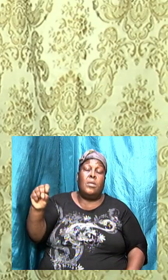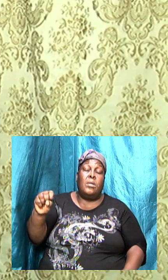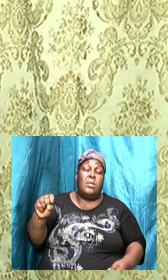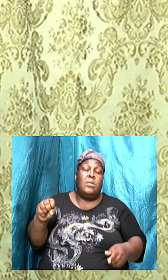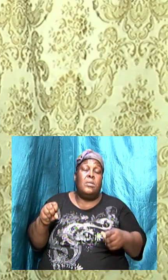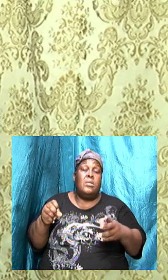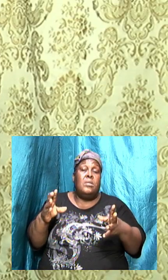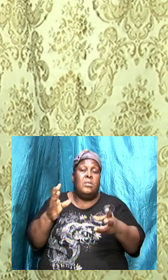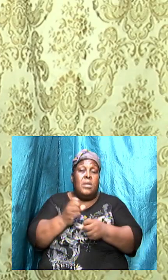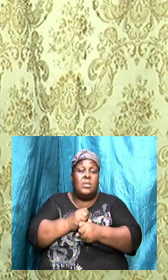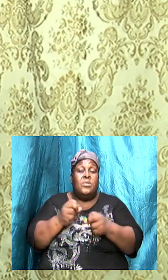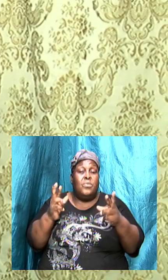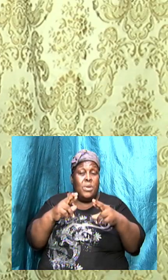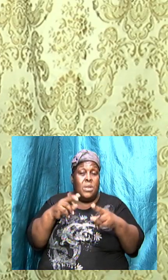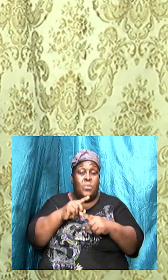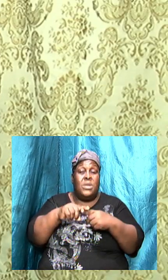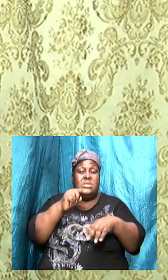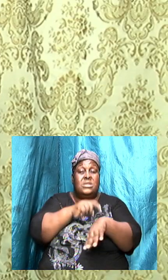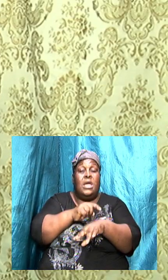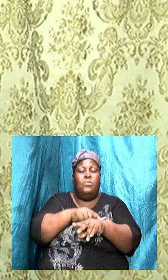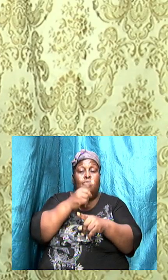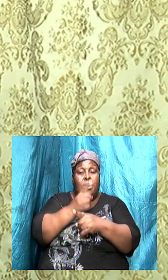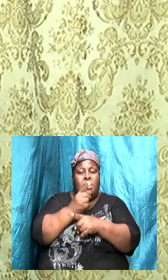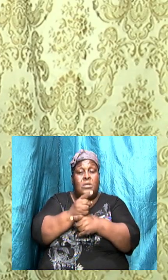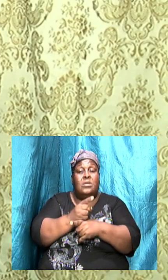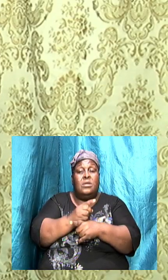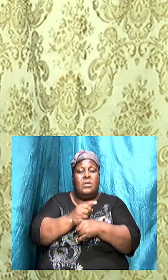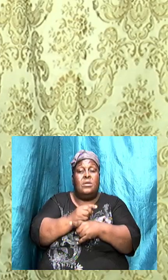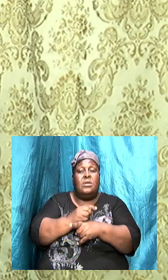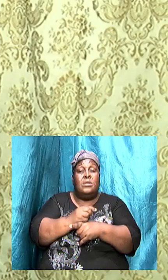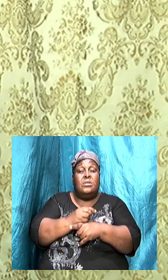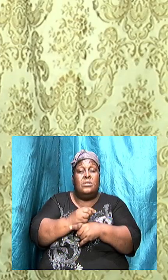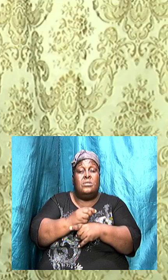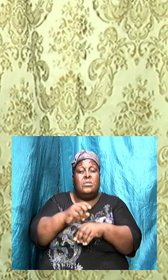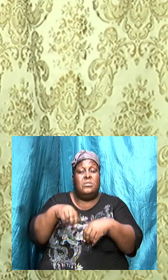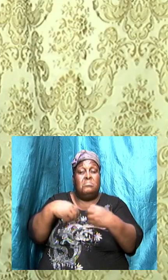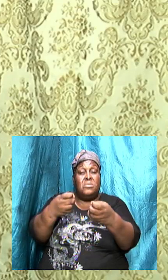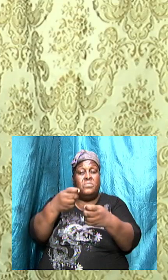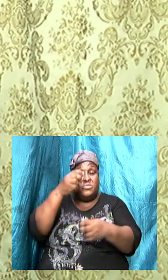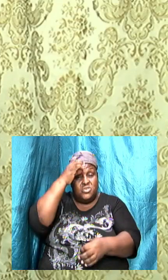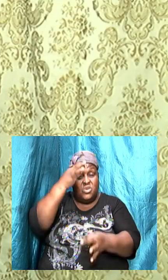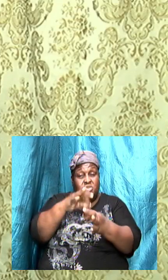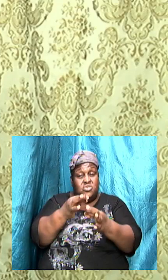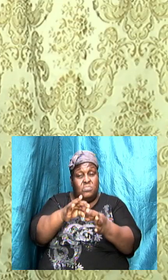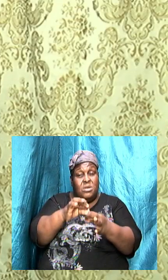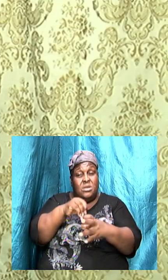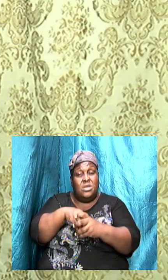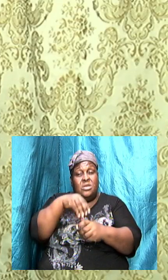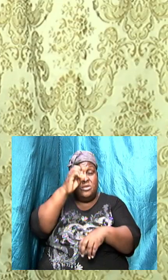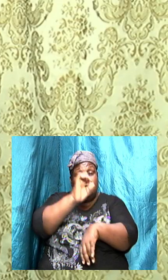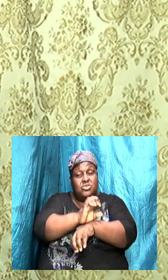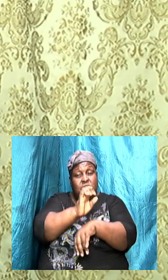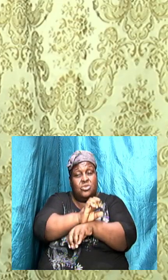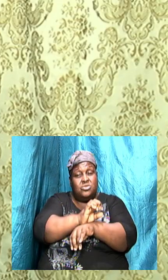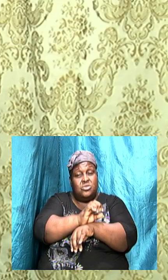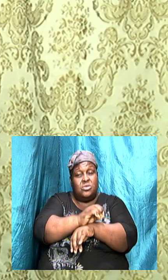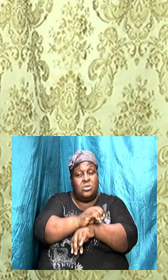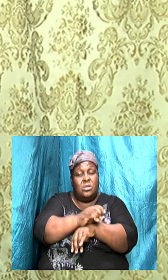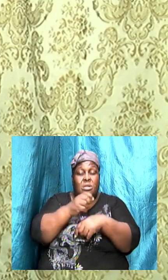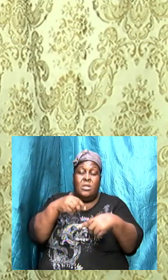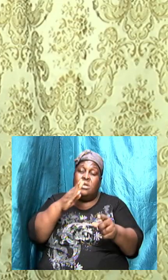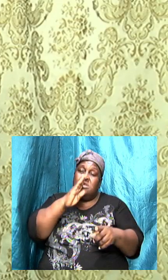is right to execute judgment in the church. Let us be